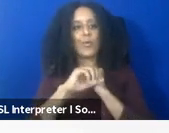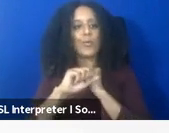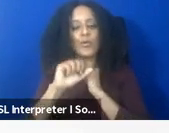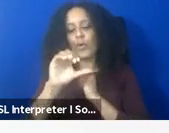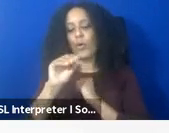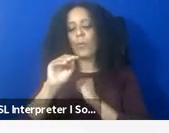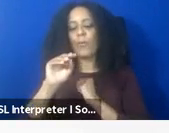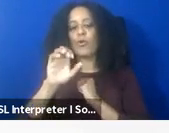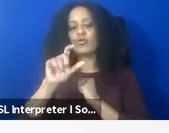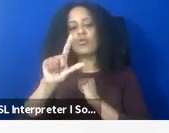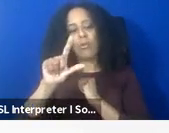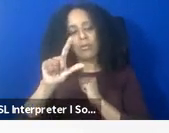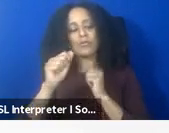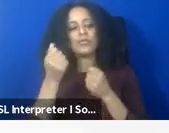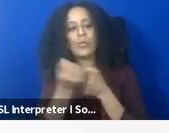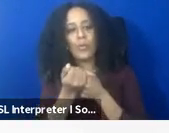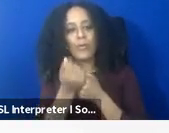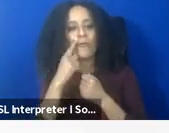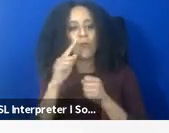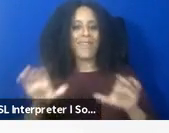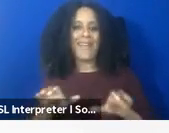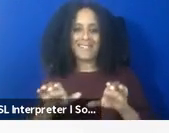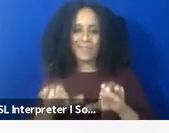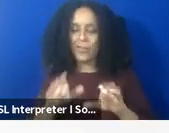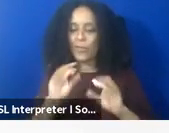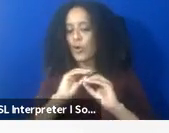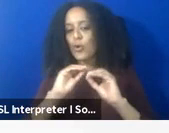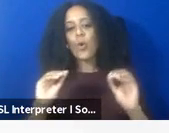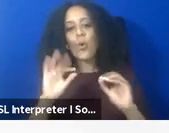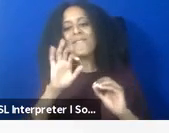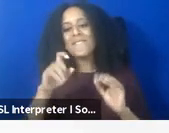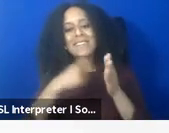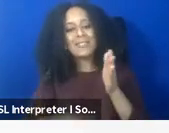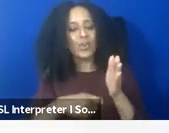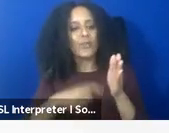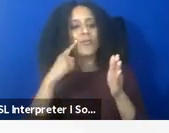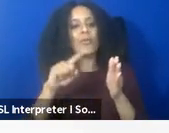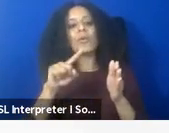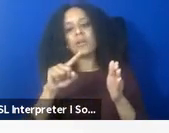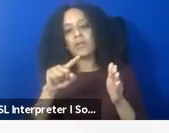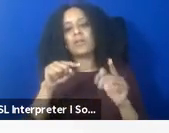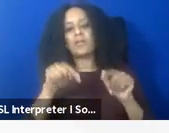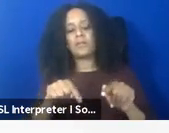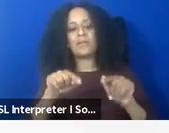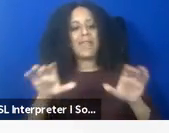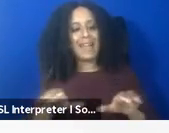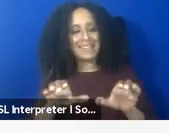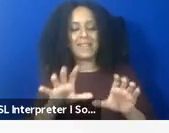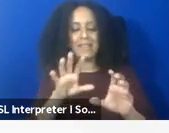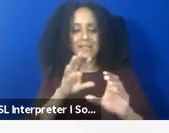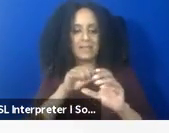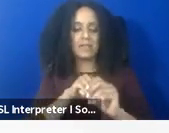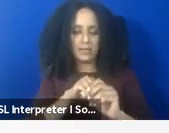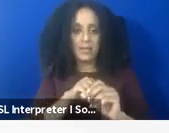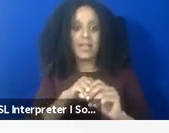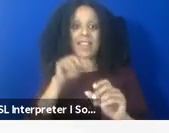this continuing education activity. There are no fees charged for CDC continuing education activities, and